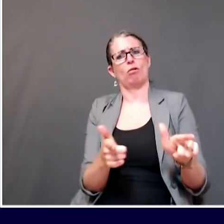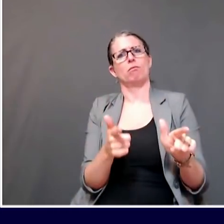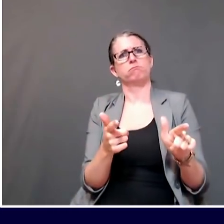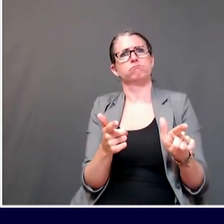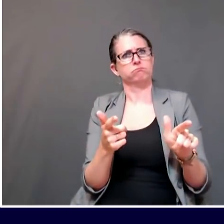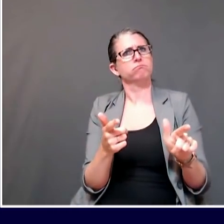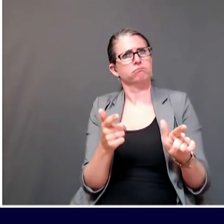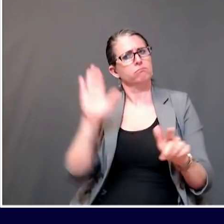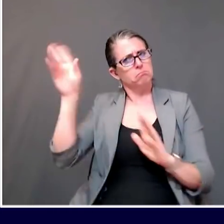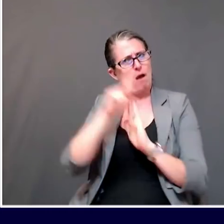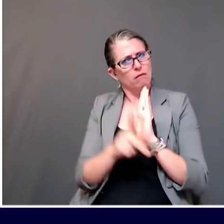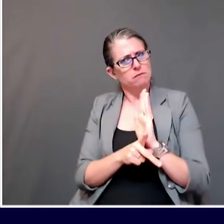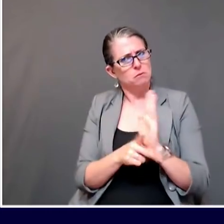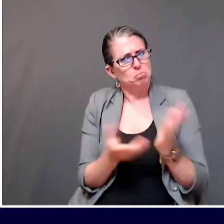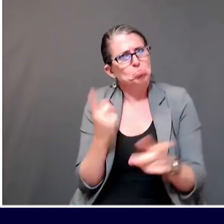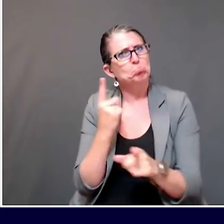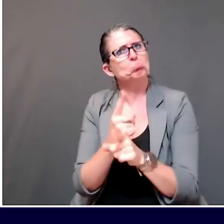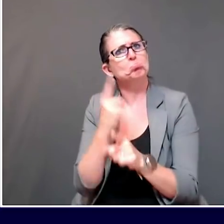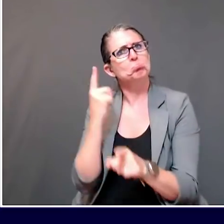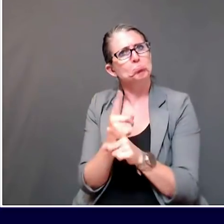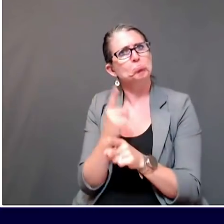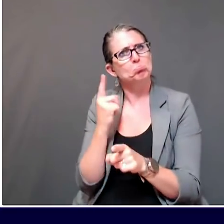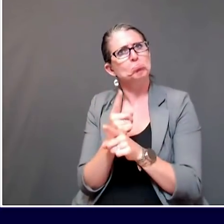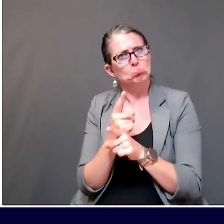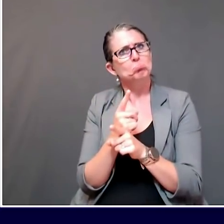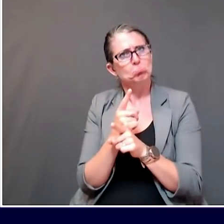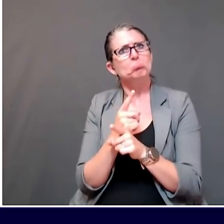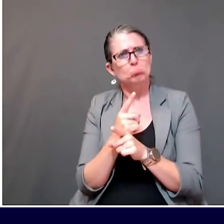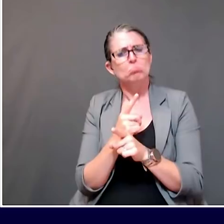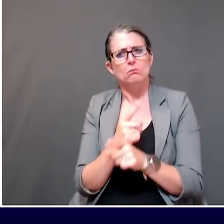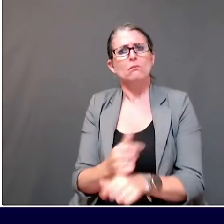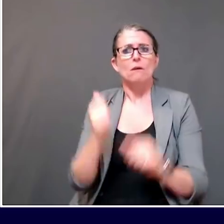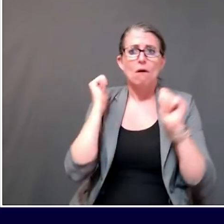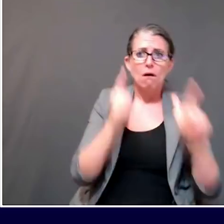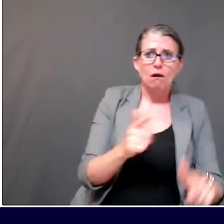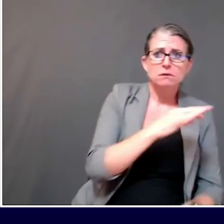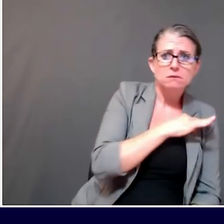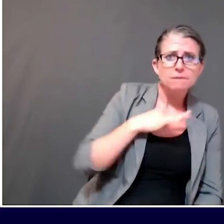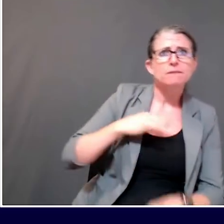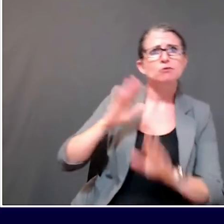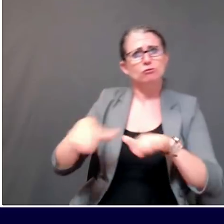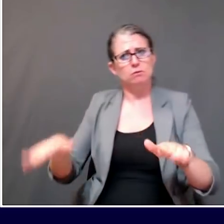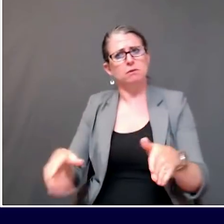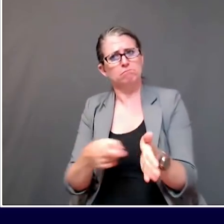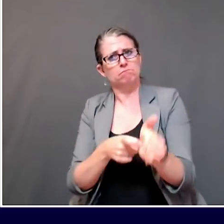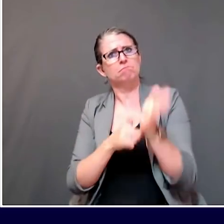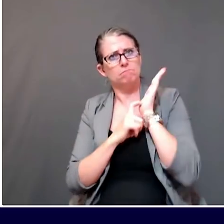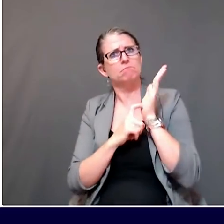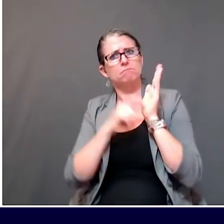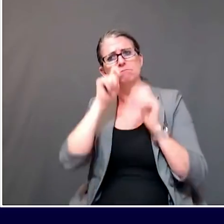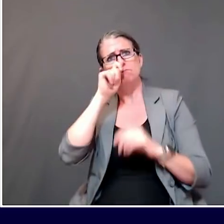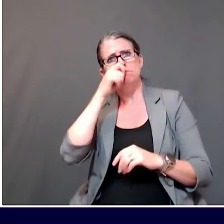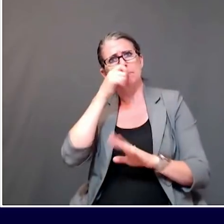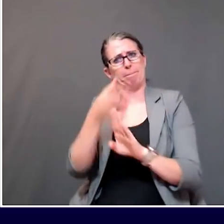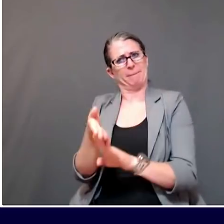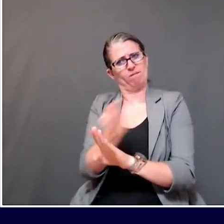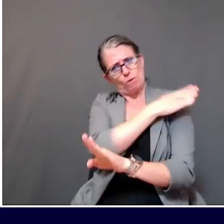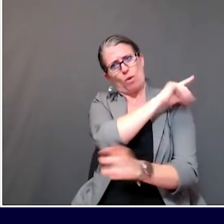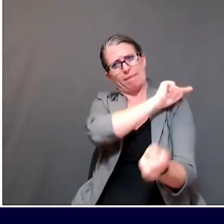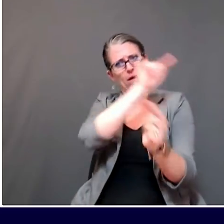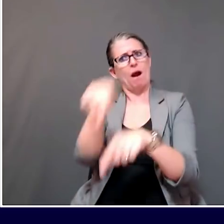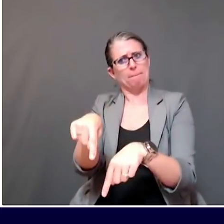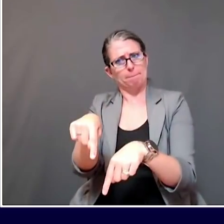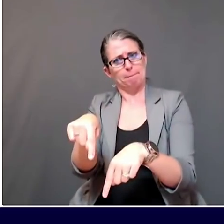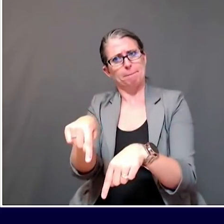camp, had to have a negative PCR test before they could come into Maine. And then the camp itself, per its normal